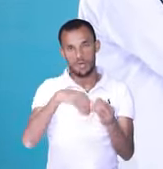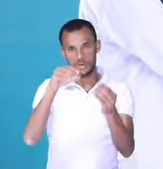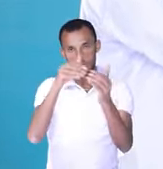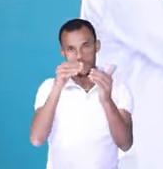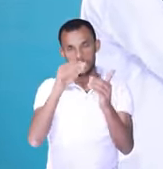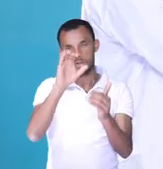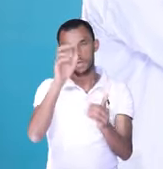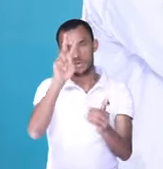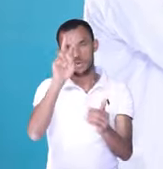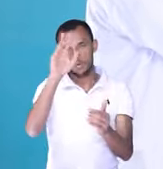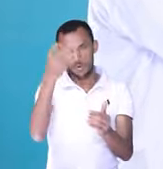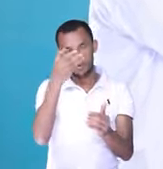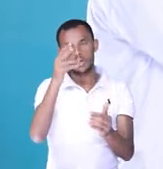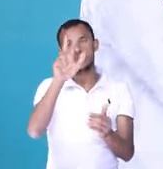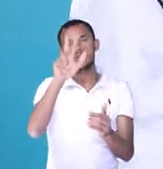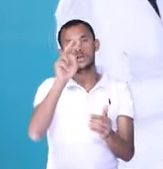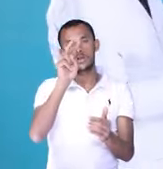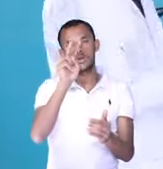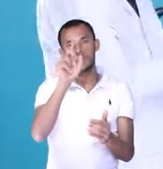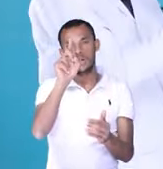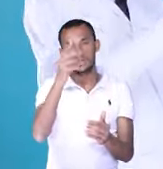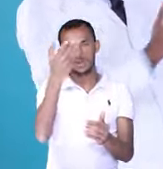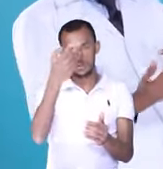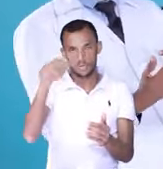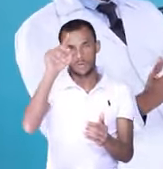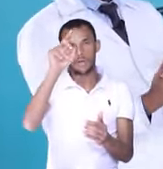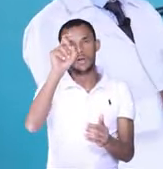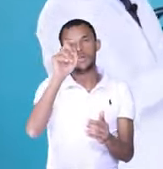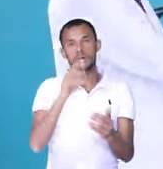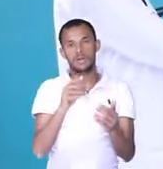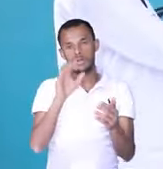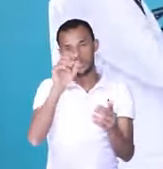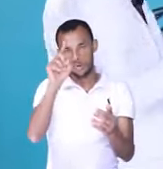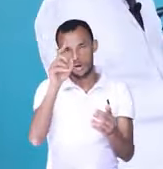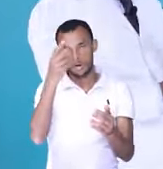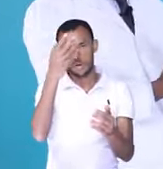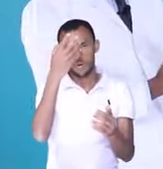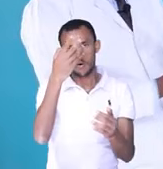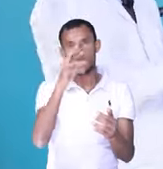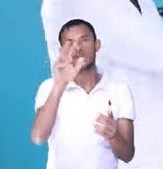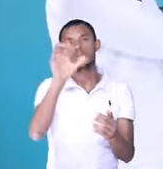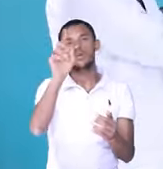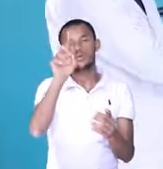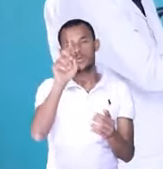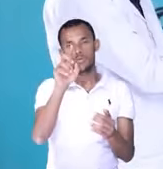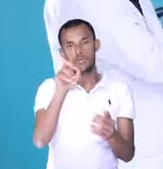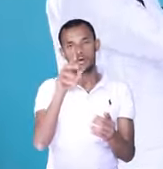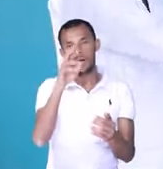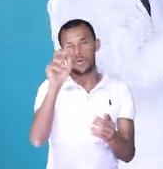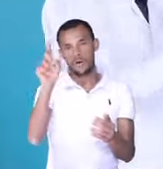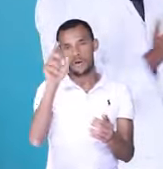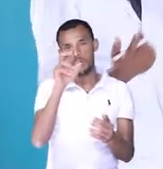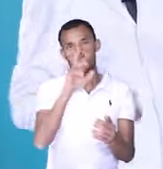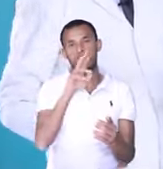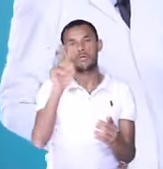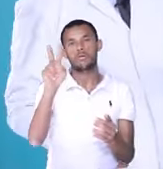over C1, the power of X. Again, it is possible. If C1 over C2, R1 over R2, C2 over C1, R2